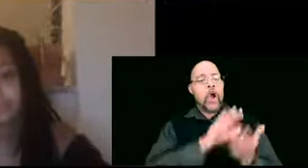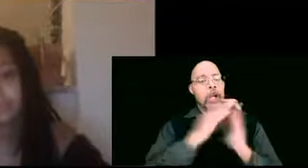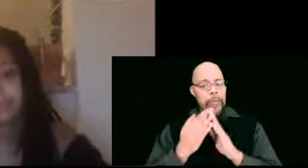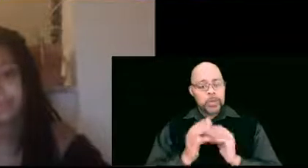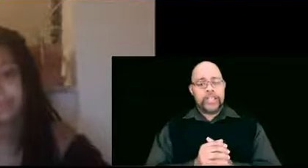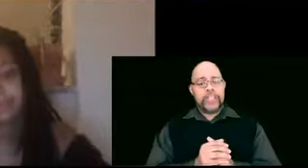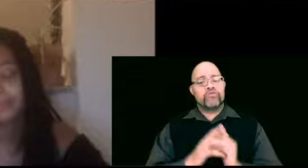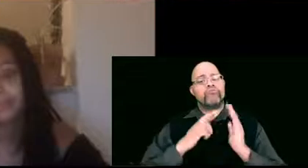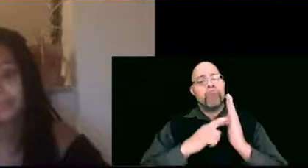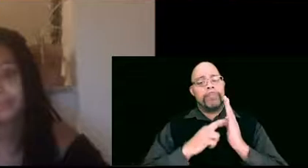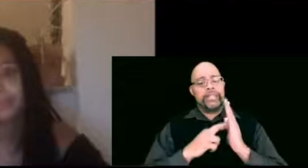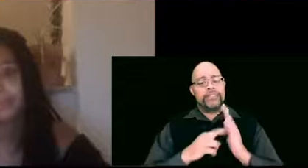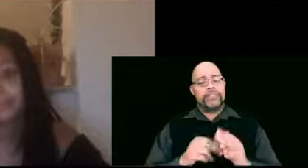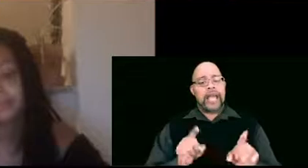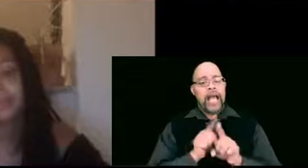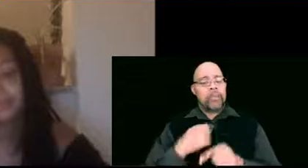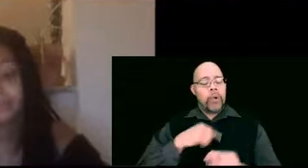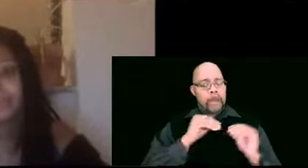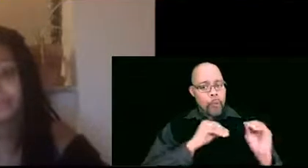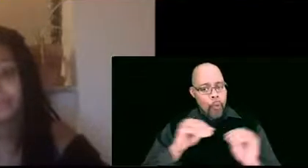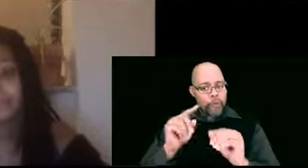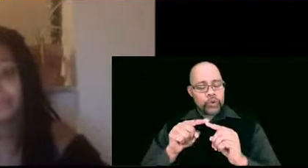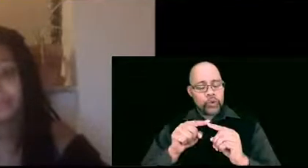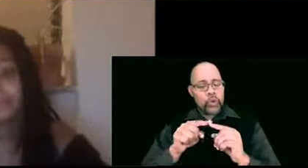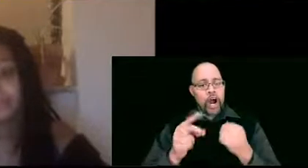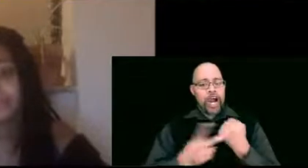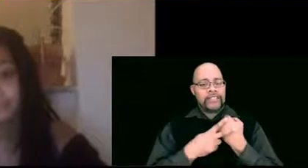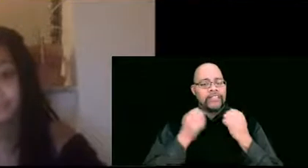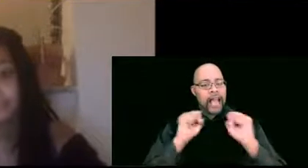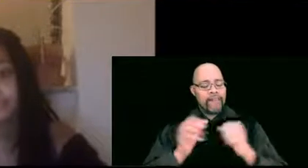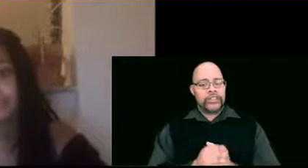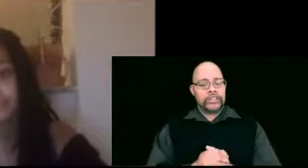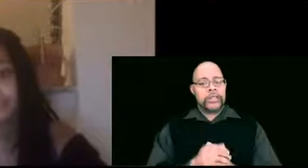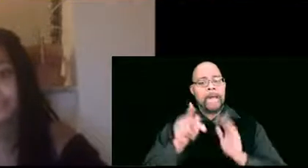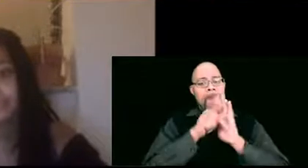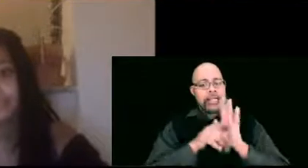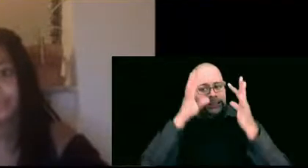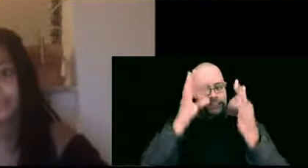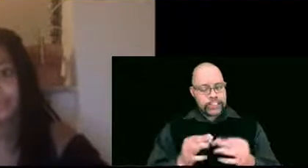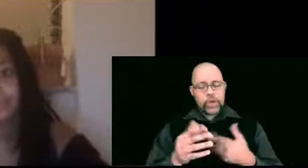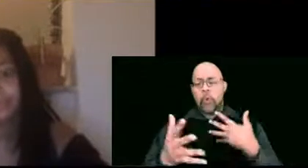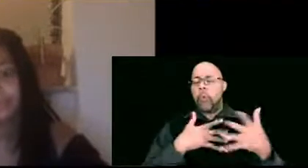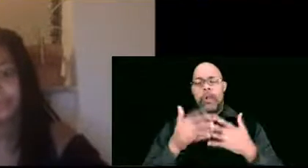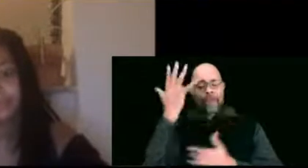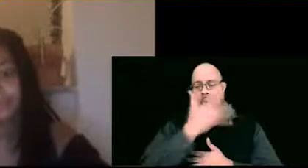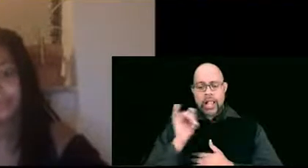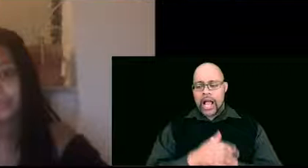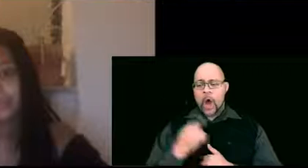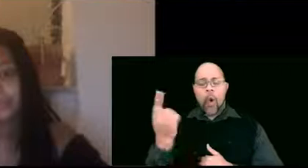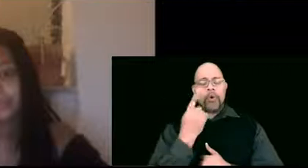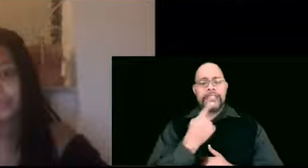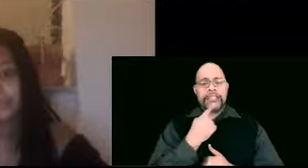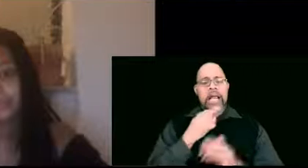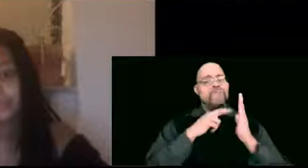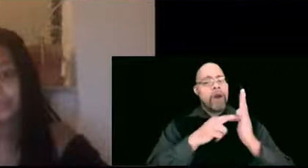like communities are represented as we are moving towards conservation efforts, policy decisions, whatever that may look